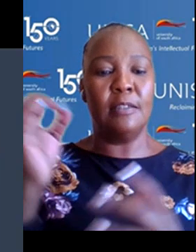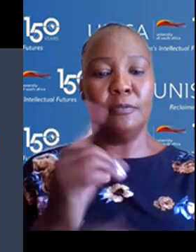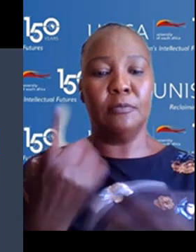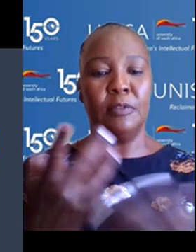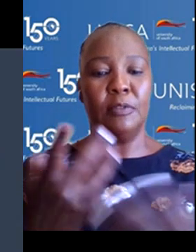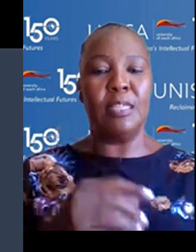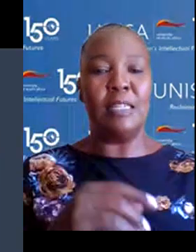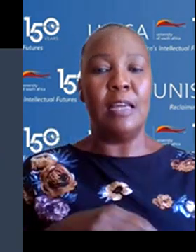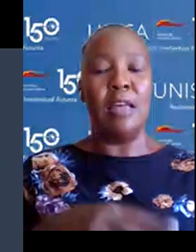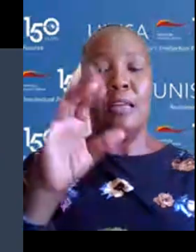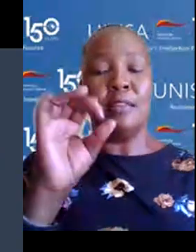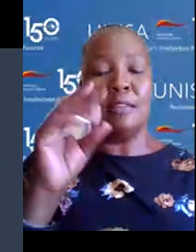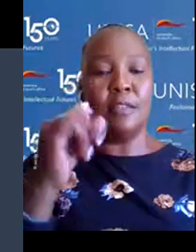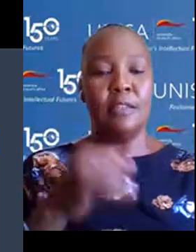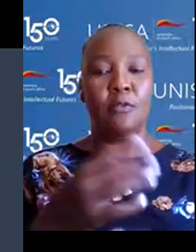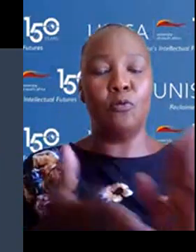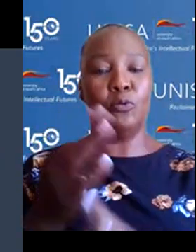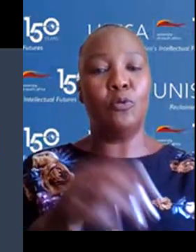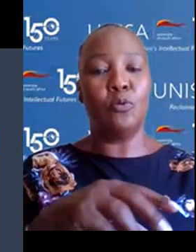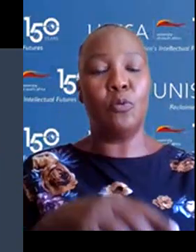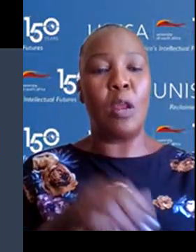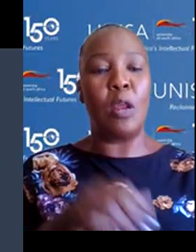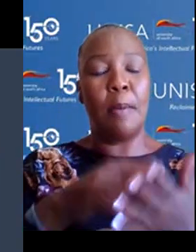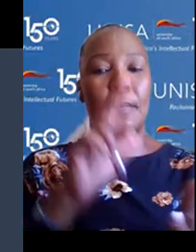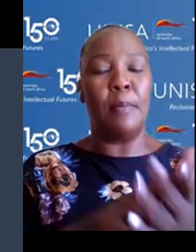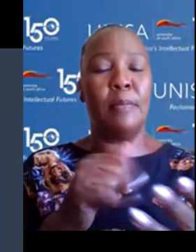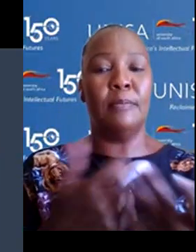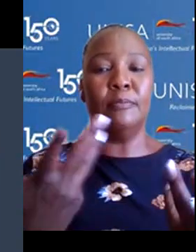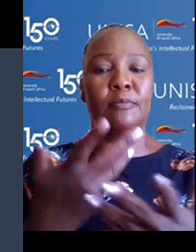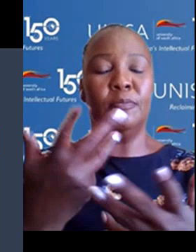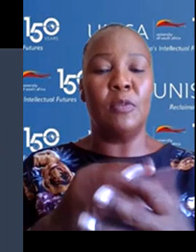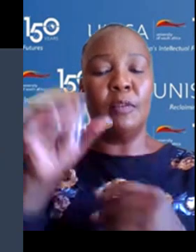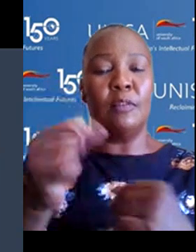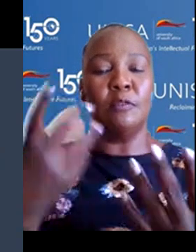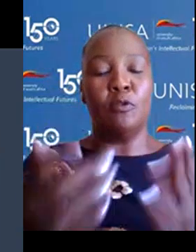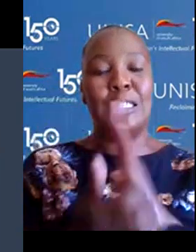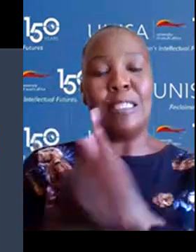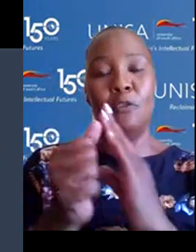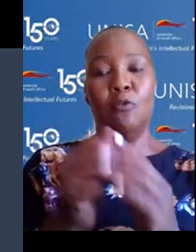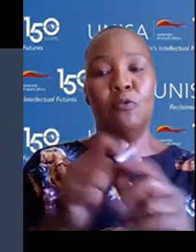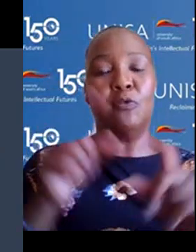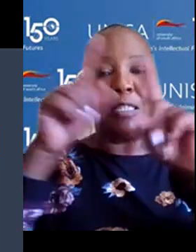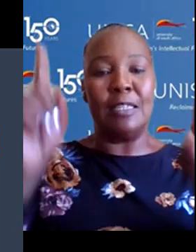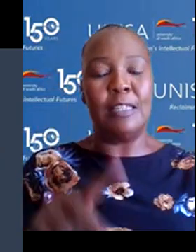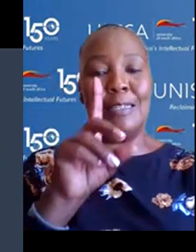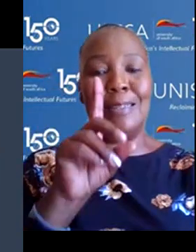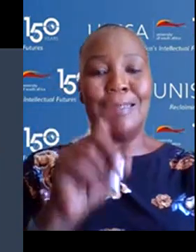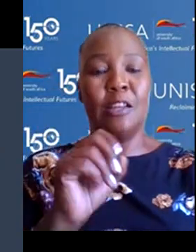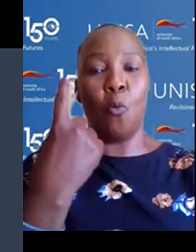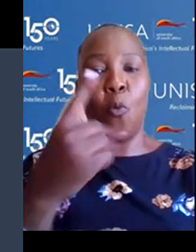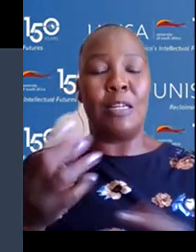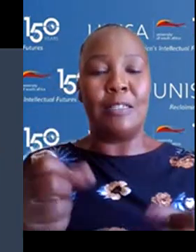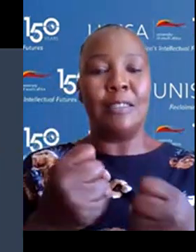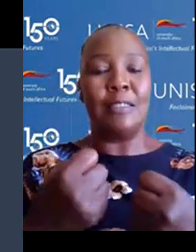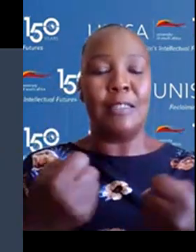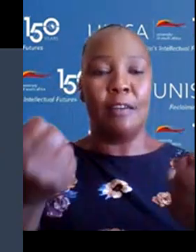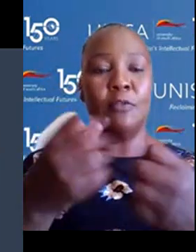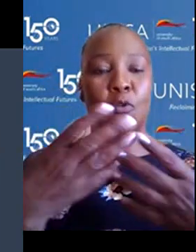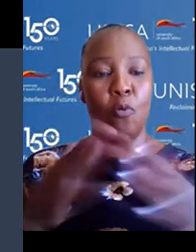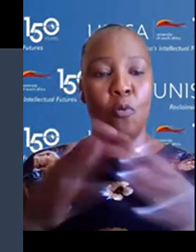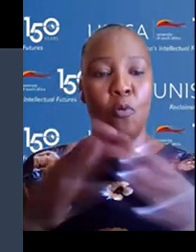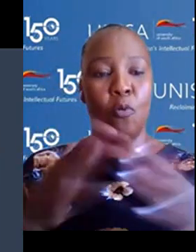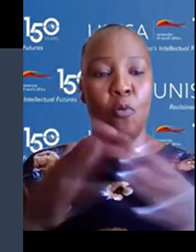different applications, or you might even find it on the side of the screen. And you click on OneDrive and it'll open something like this. Now, don't be scared if you